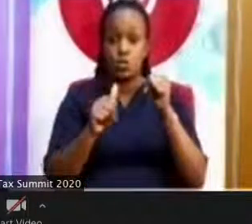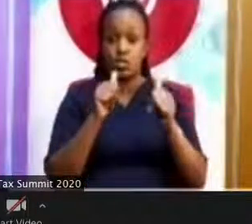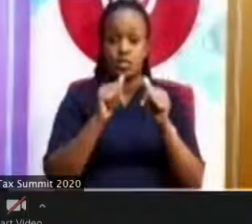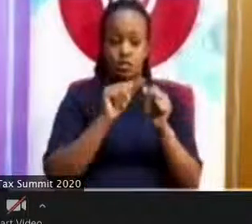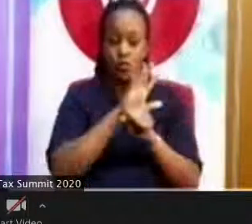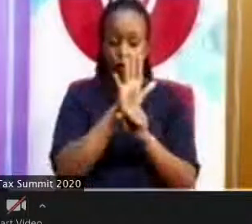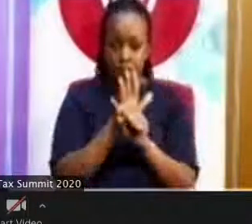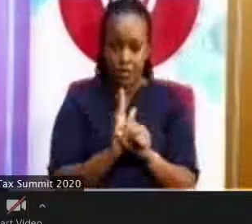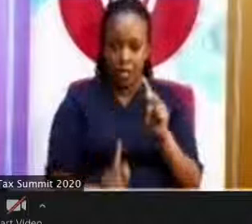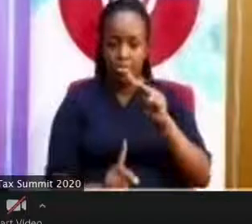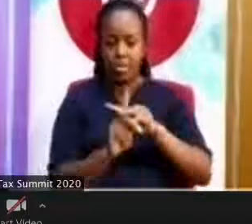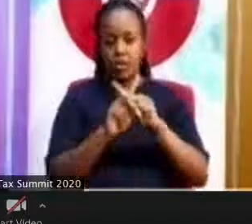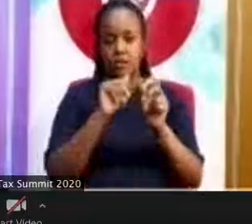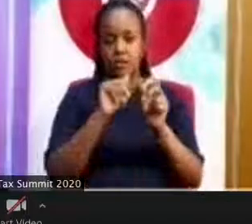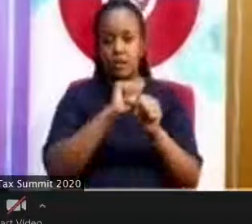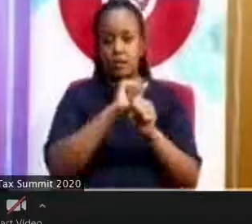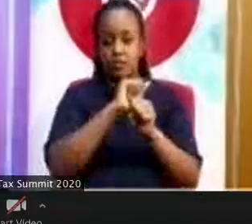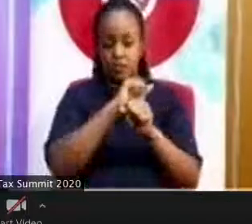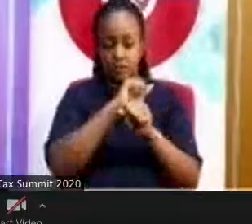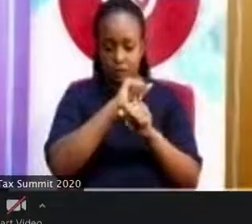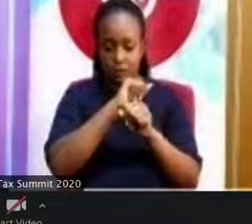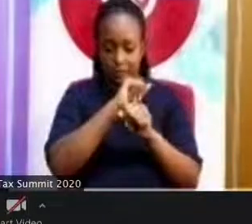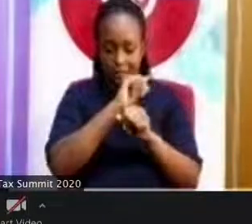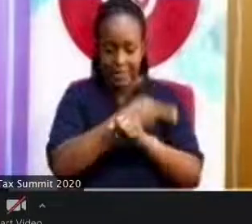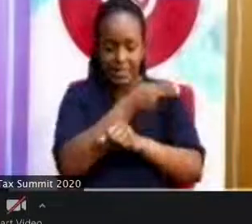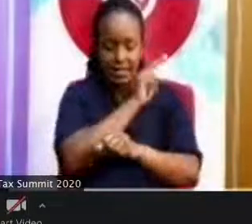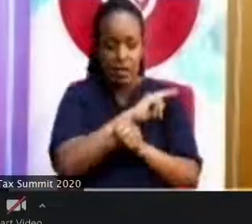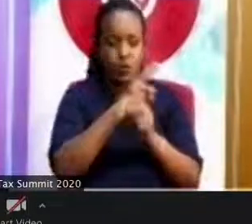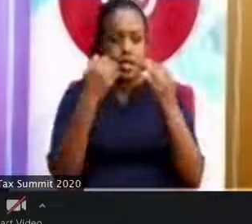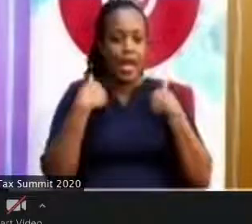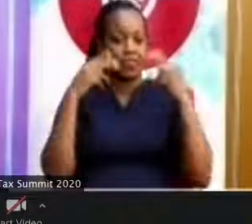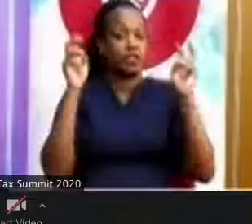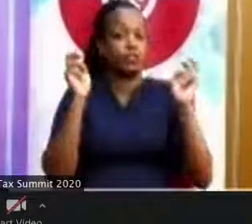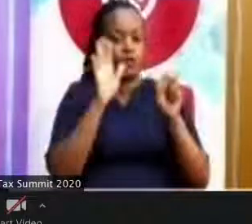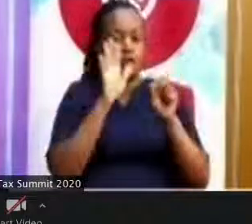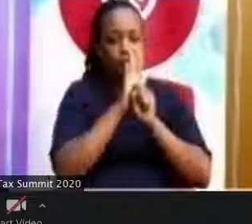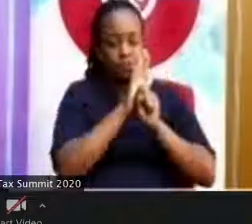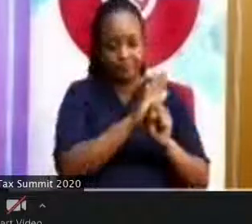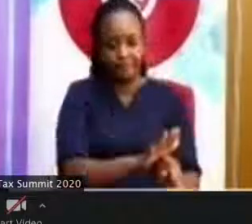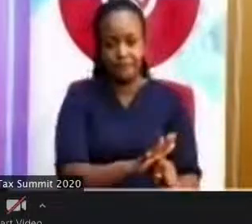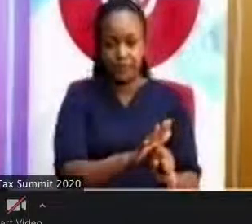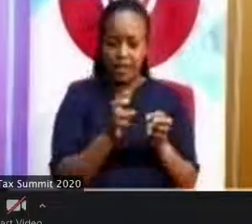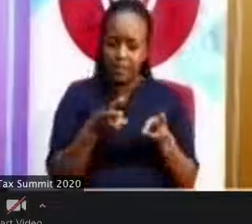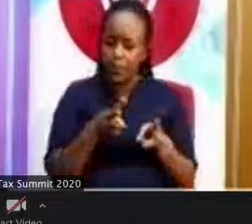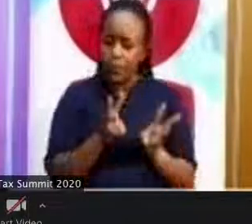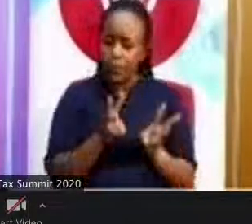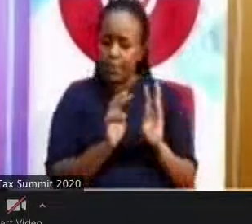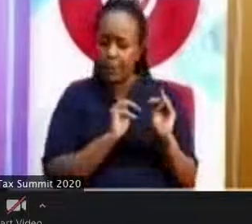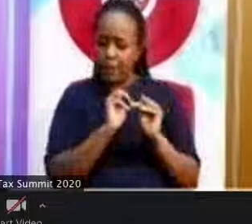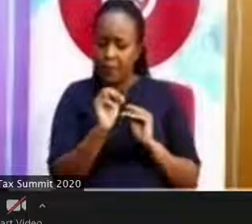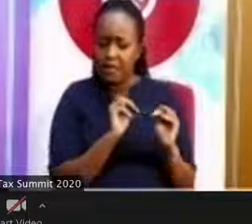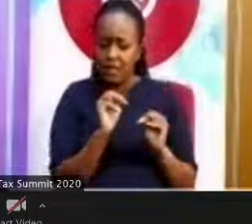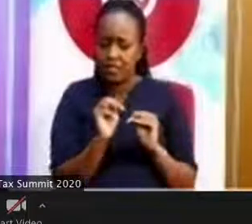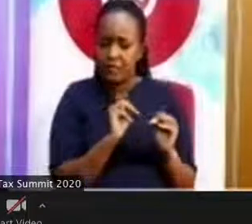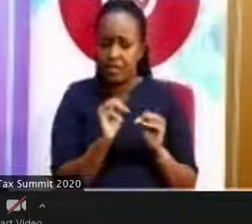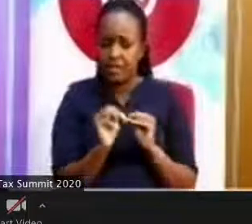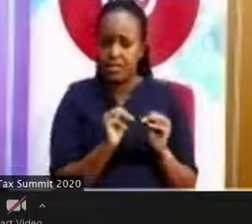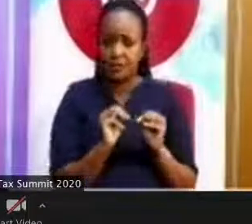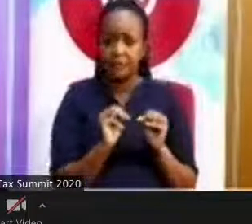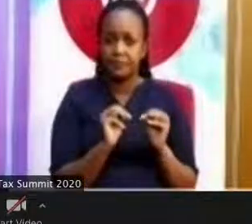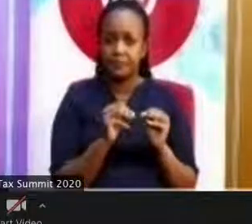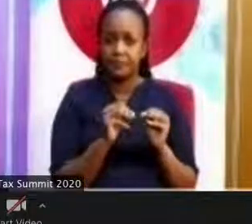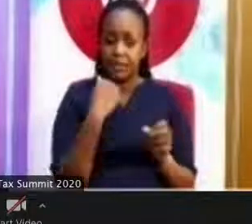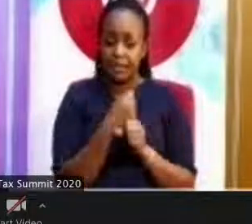issue of stigmatization, and then the way the management of the FRS handled this did